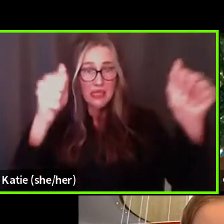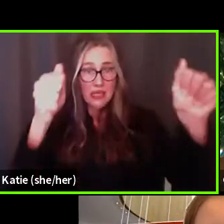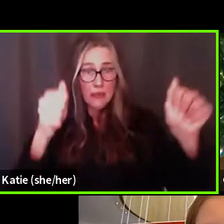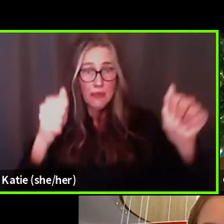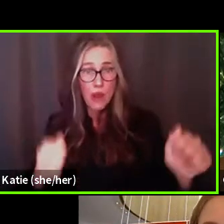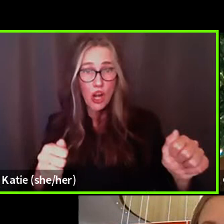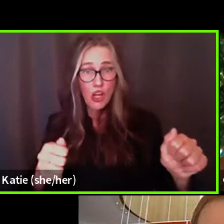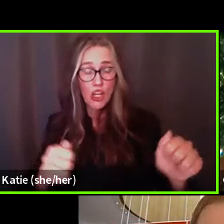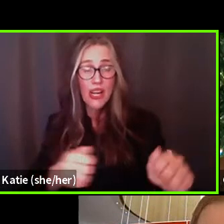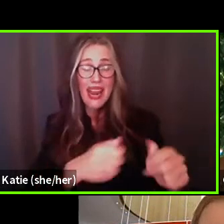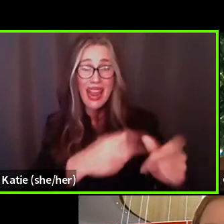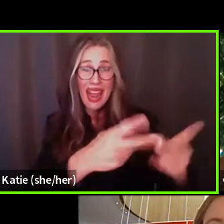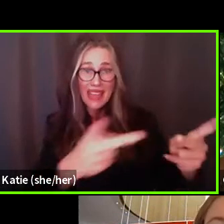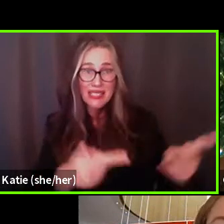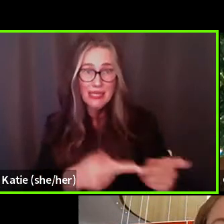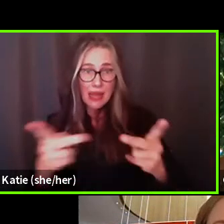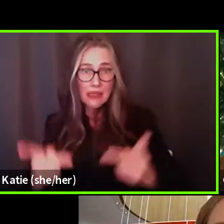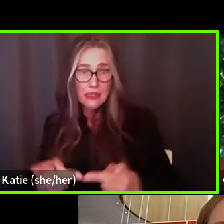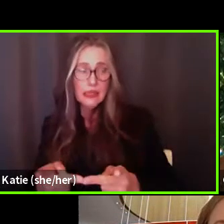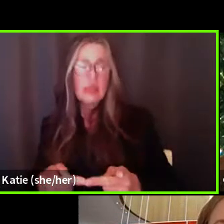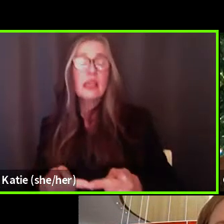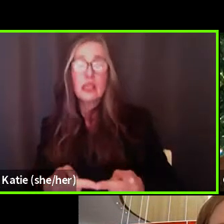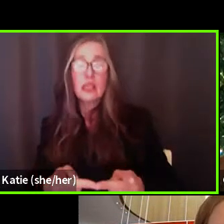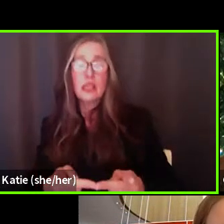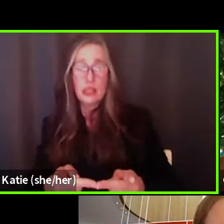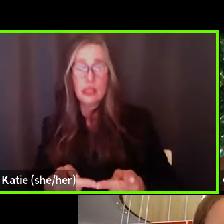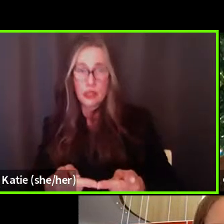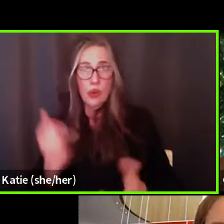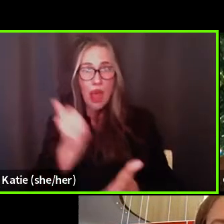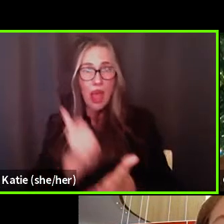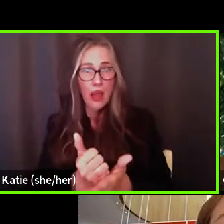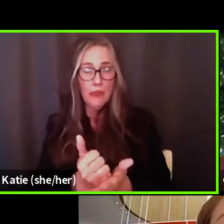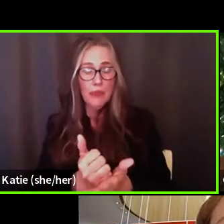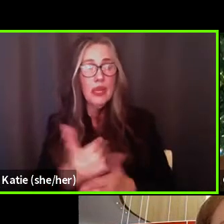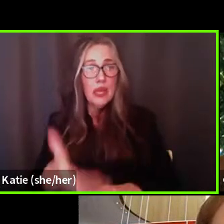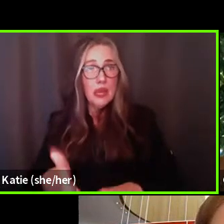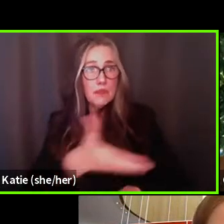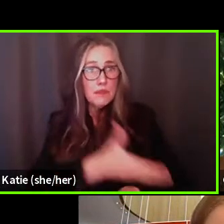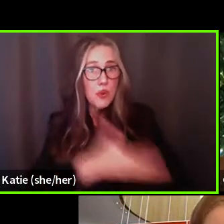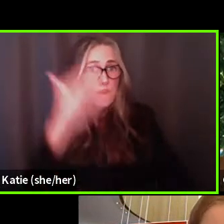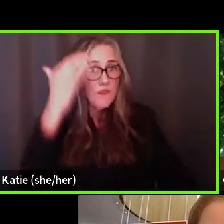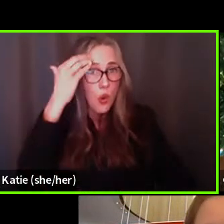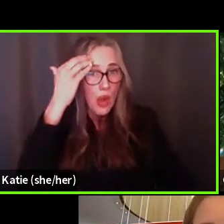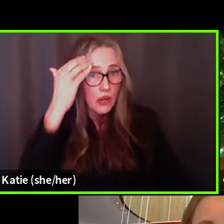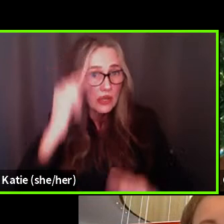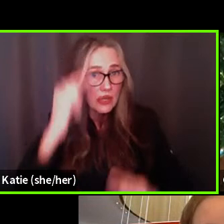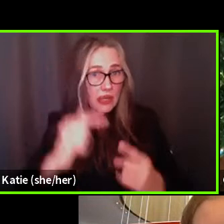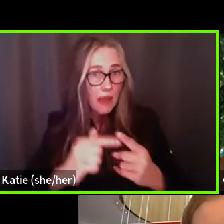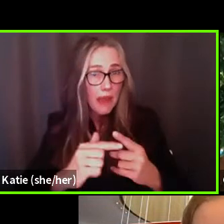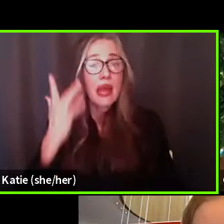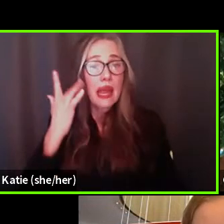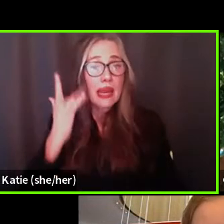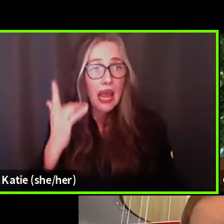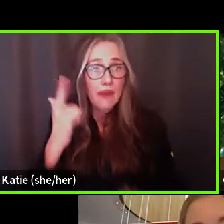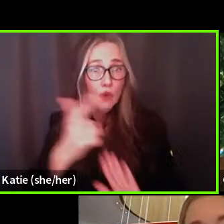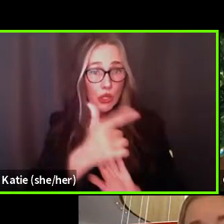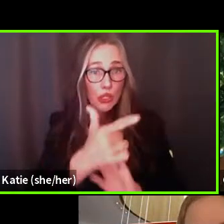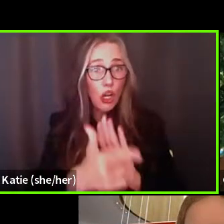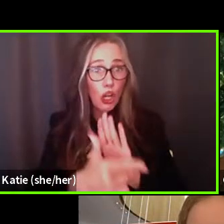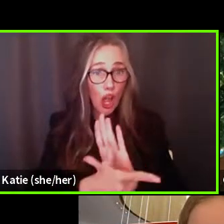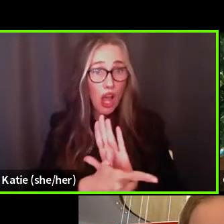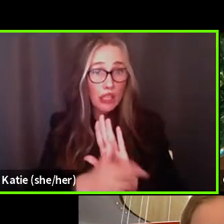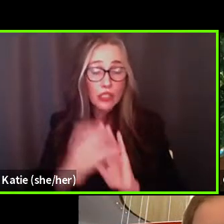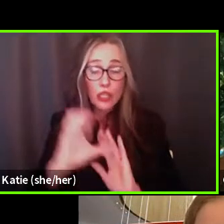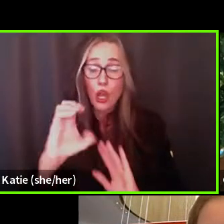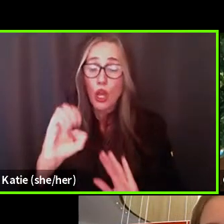sites to raise awareness about california's eugenics laws and the far-reaching impacts that they have had and that they are